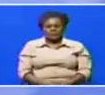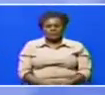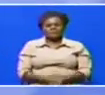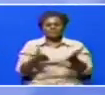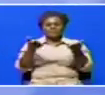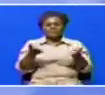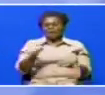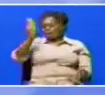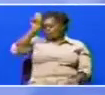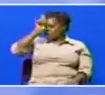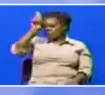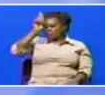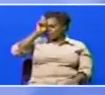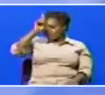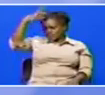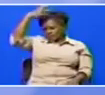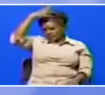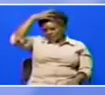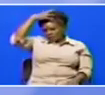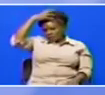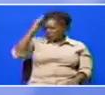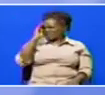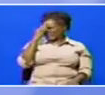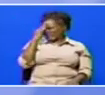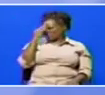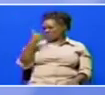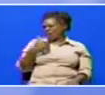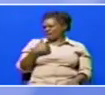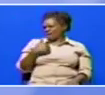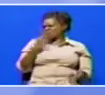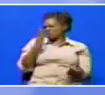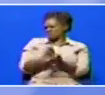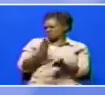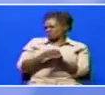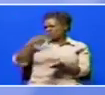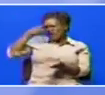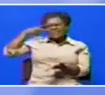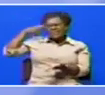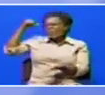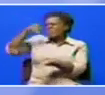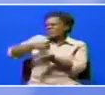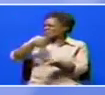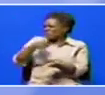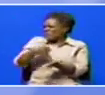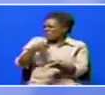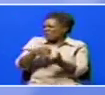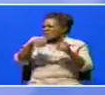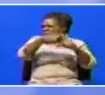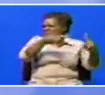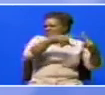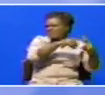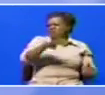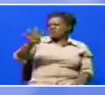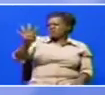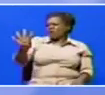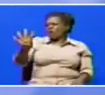All right, now, police in Lamu County are now doubting whether the Al-Shabaab was involved in any way in the killing of four men